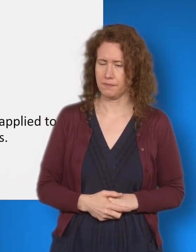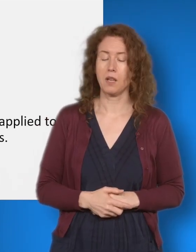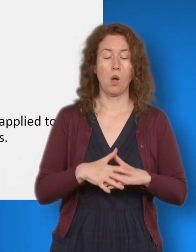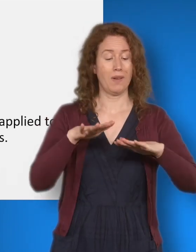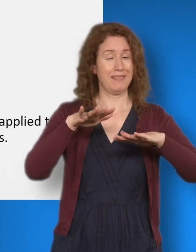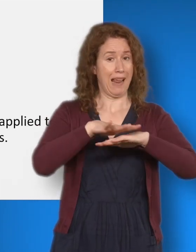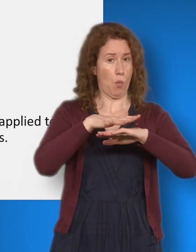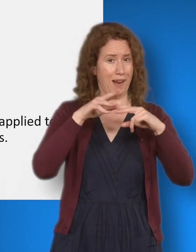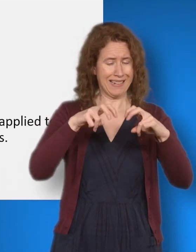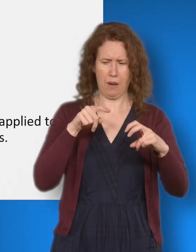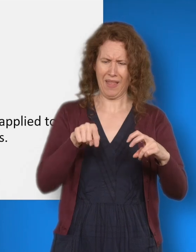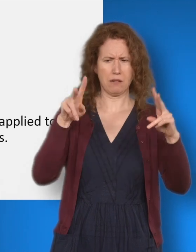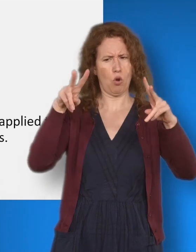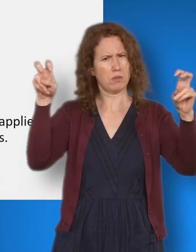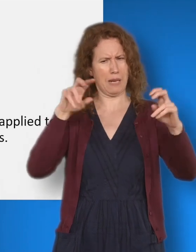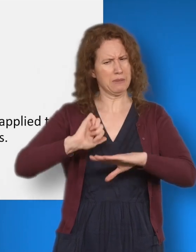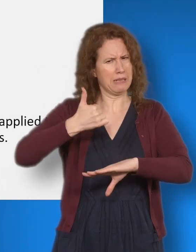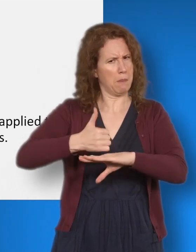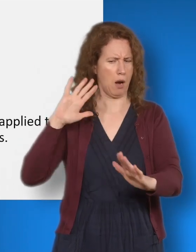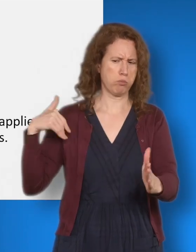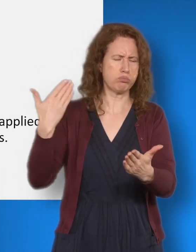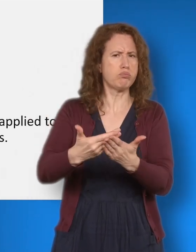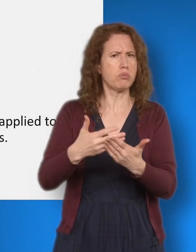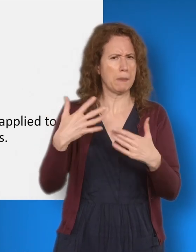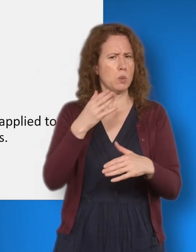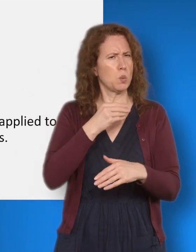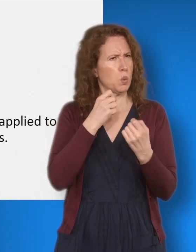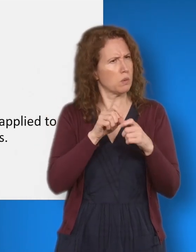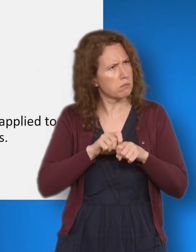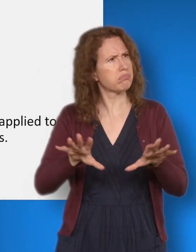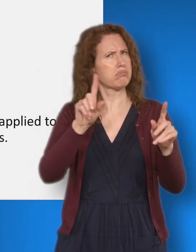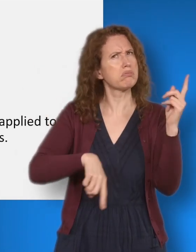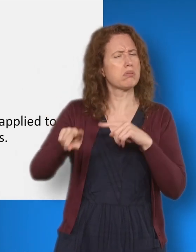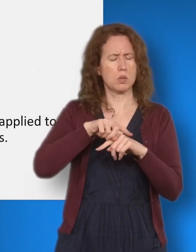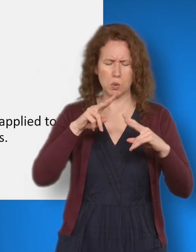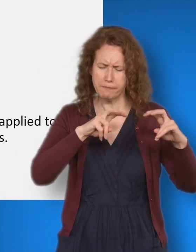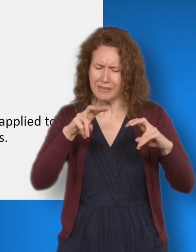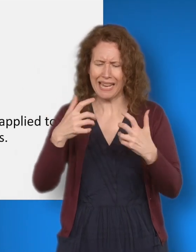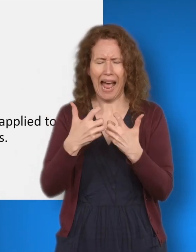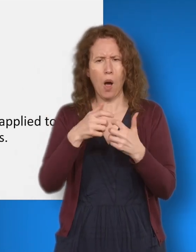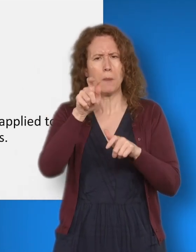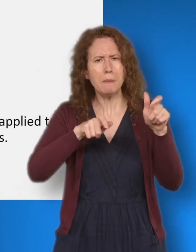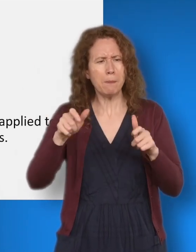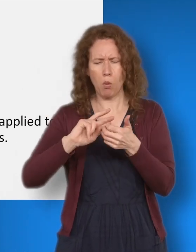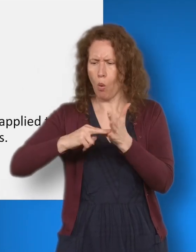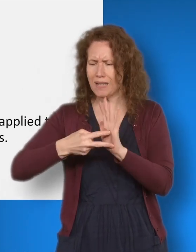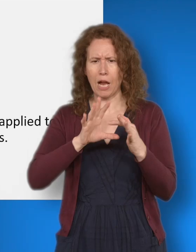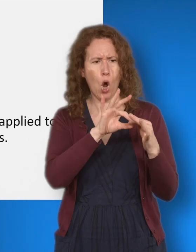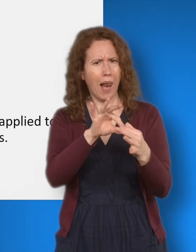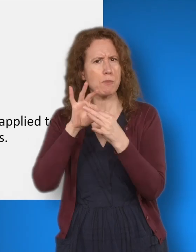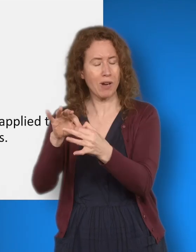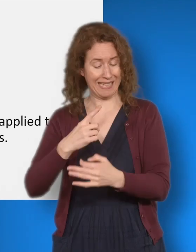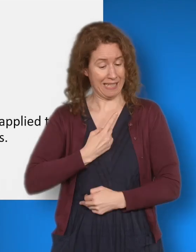Network analysis is an established technique that has been widely applied to understand collaboration at both individual